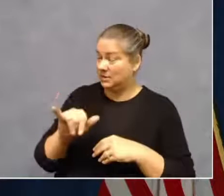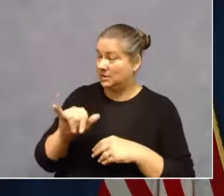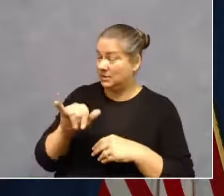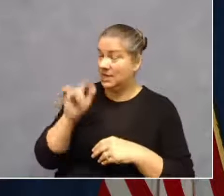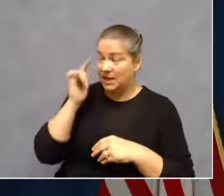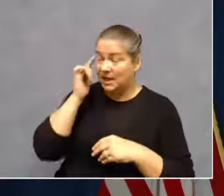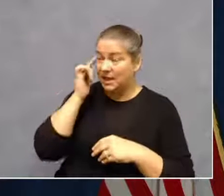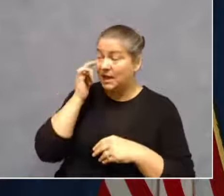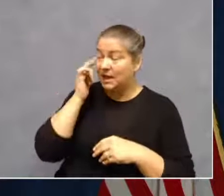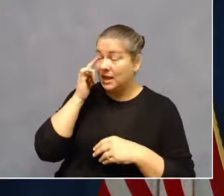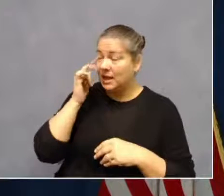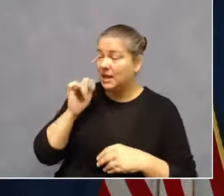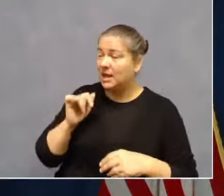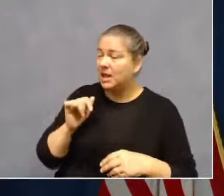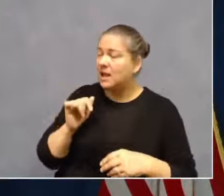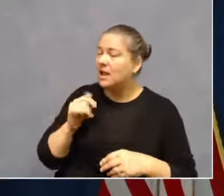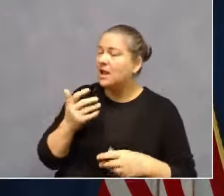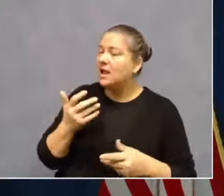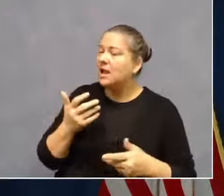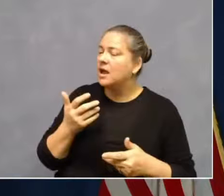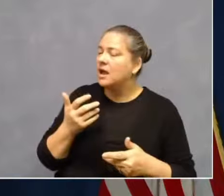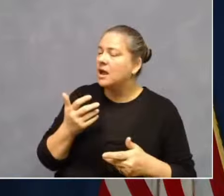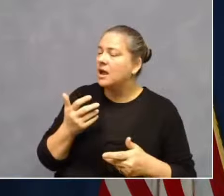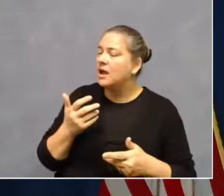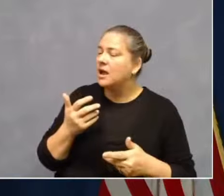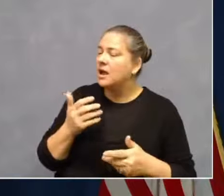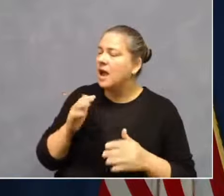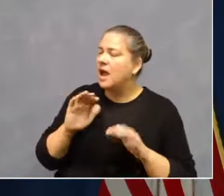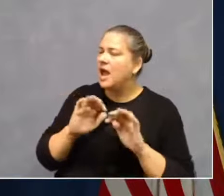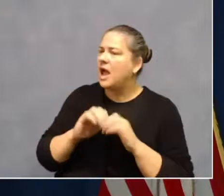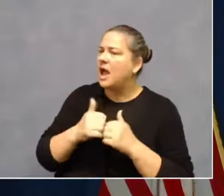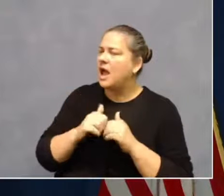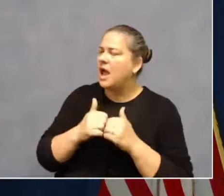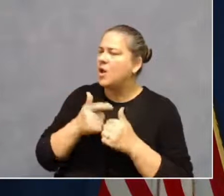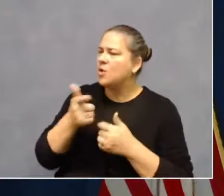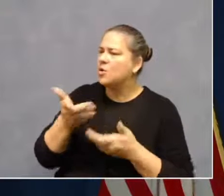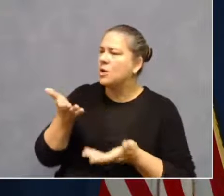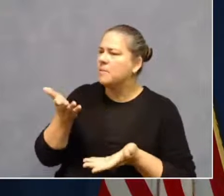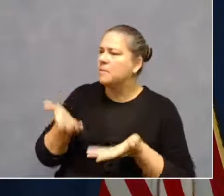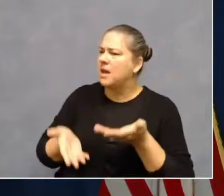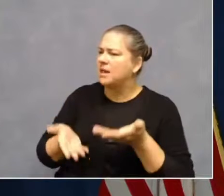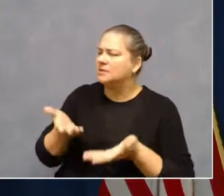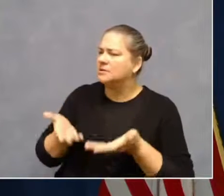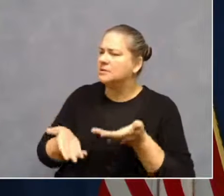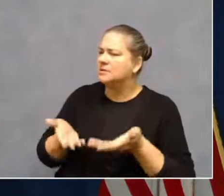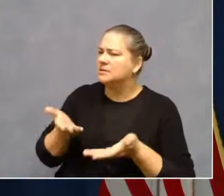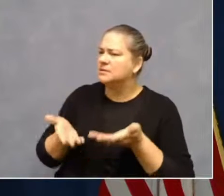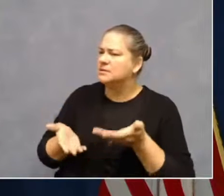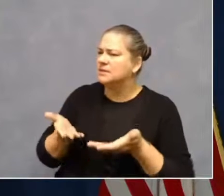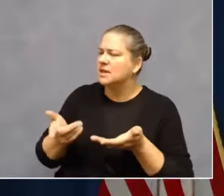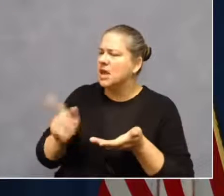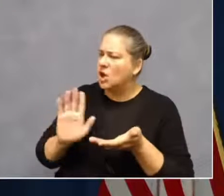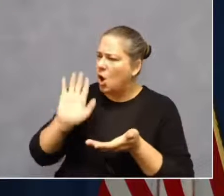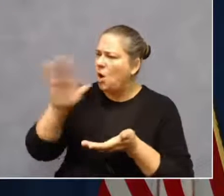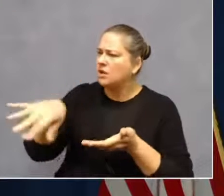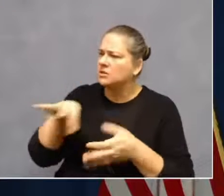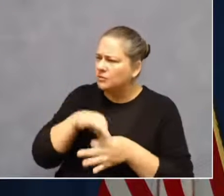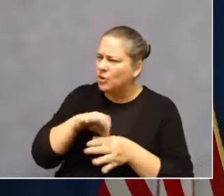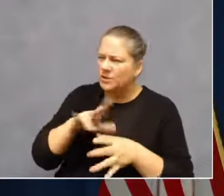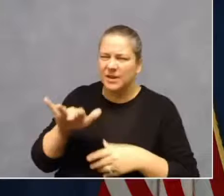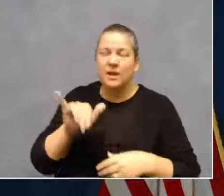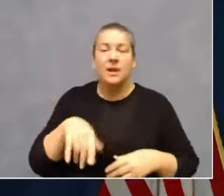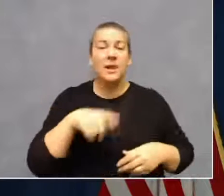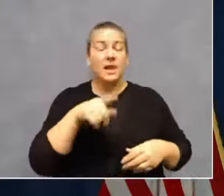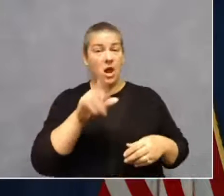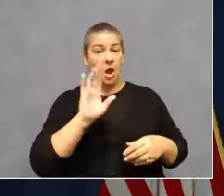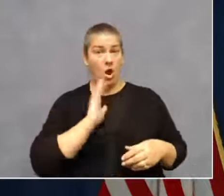all. How do you balance that for the people who are trying to get out the vote for the election? Well, our recommendations will